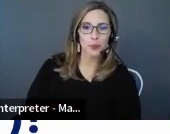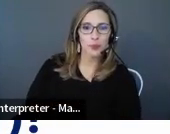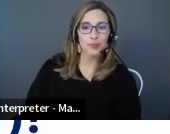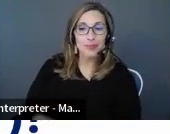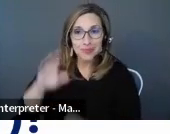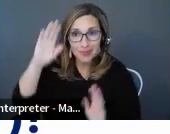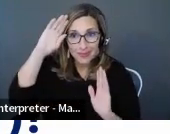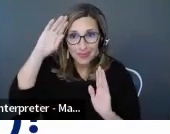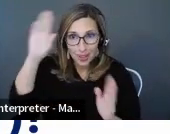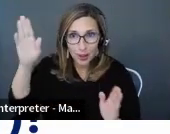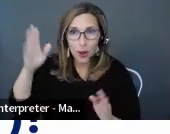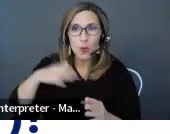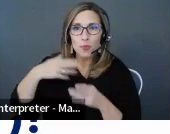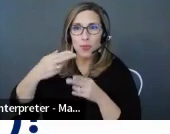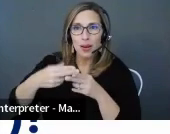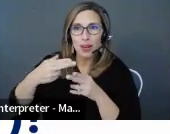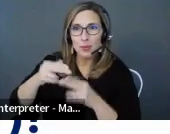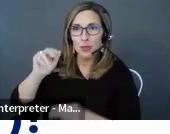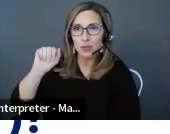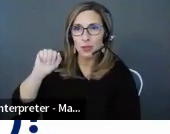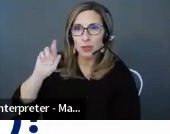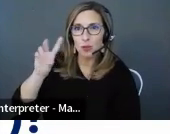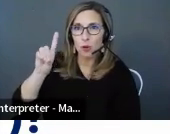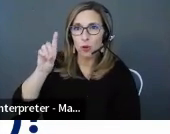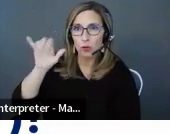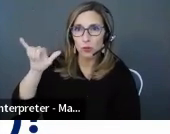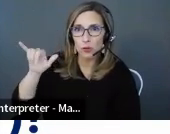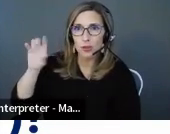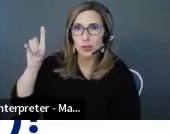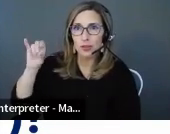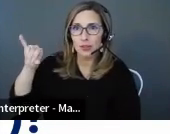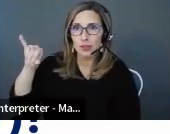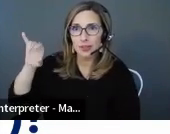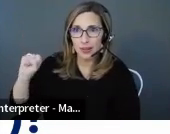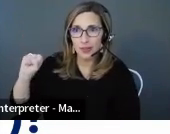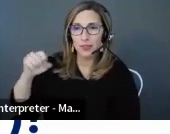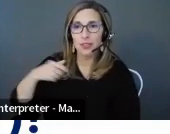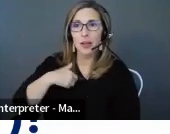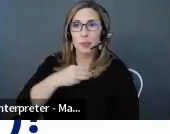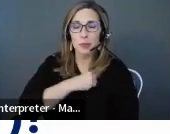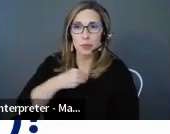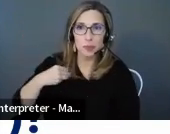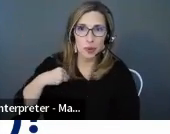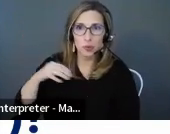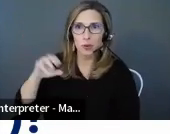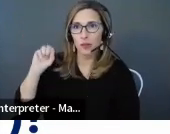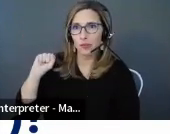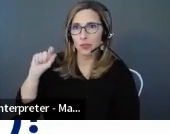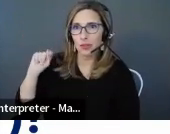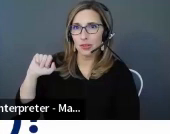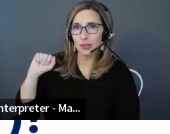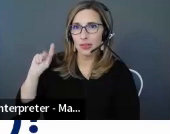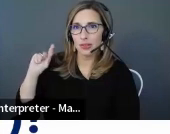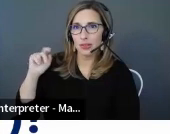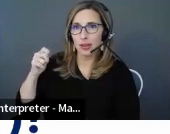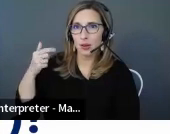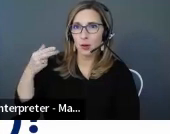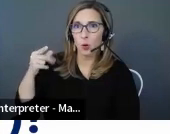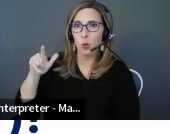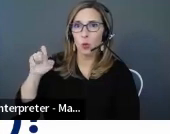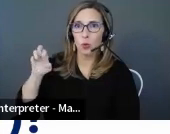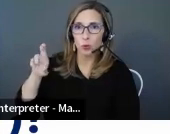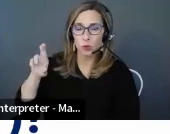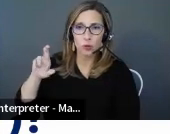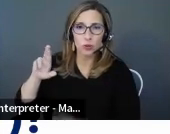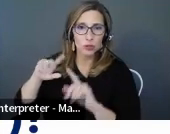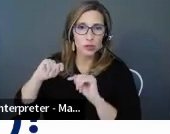Hi, everyone. My name is Audrey Davis, and I am a member of the stakeholder engagement team at PCG, and I'm going to review the goals of